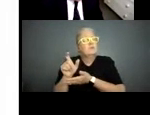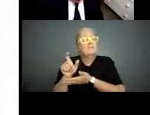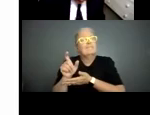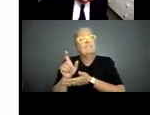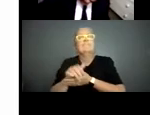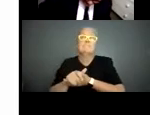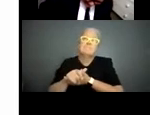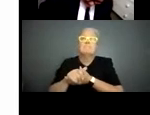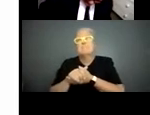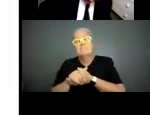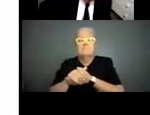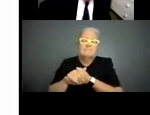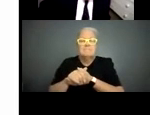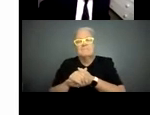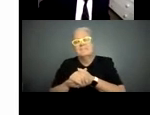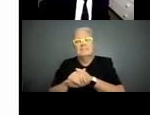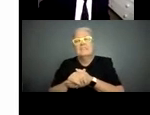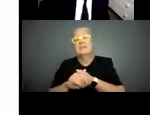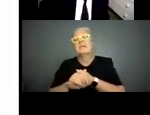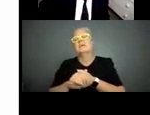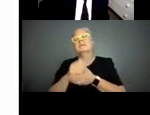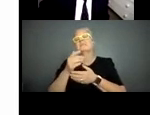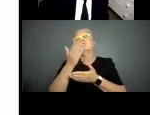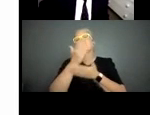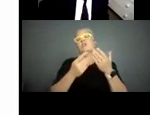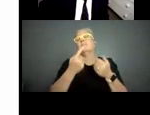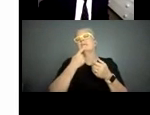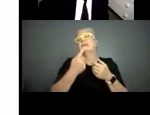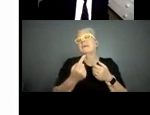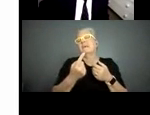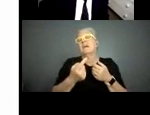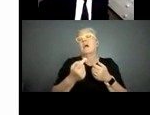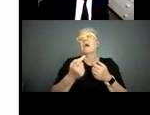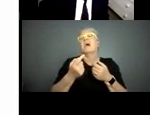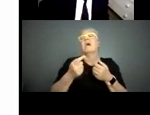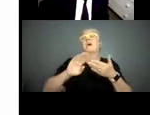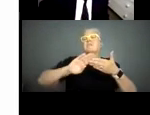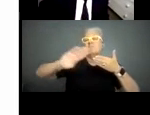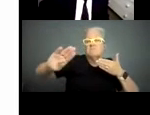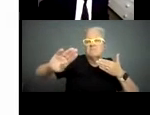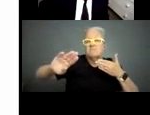I've got a mixture of segregation, exclusion.